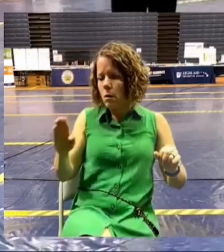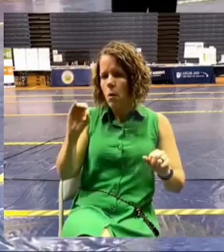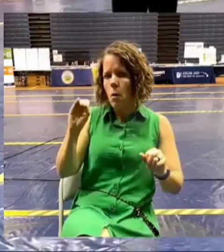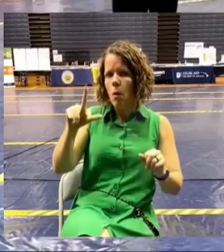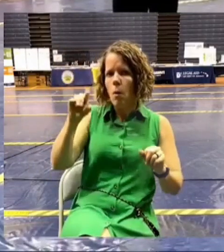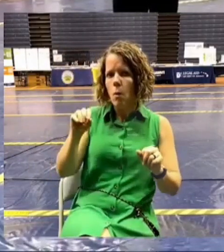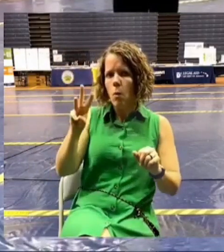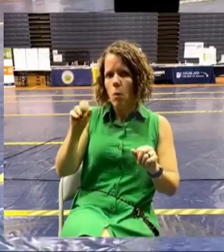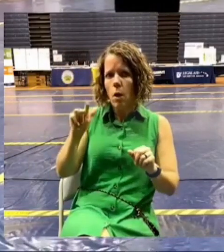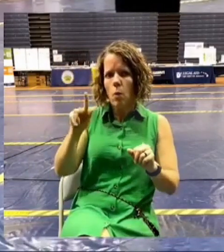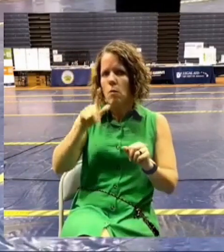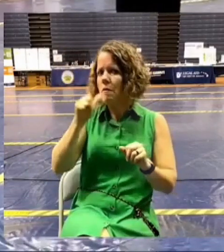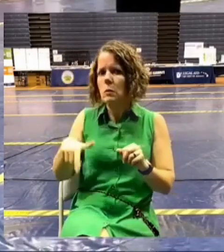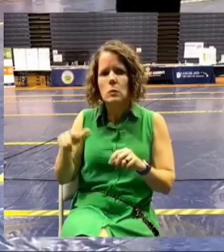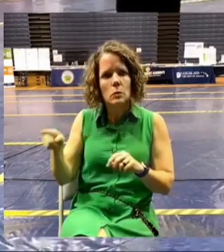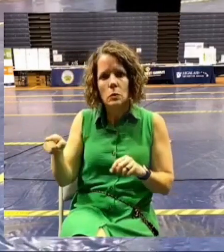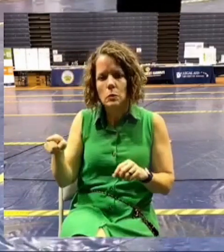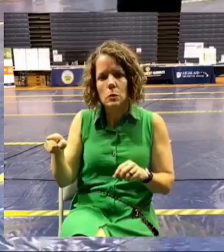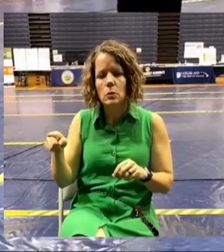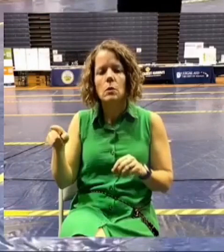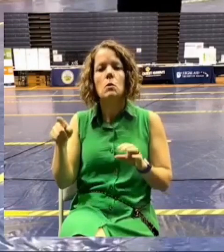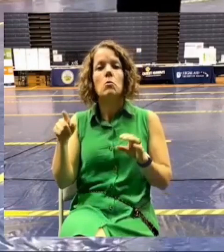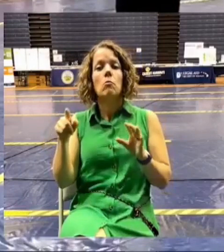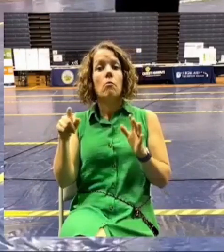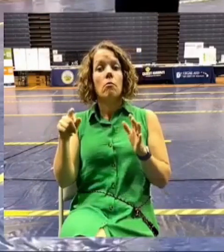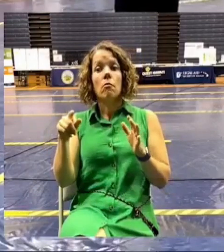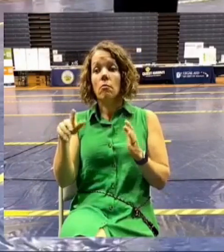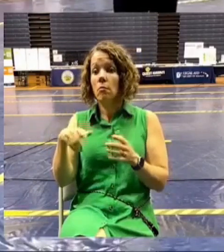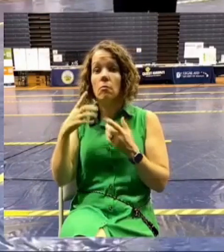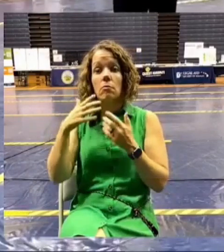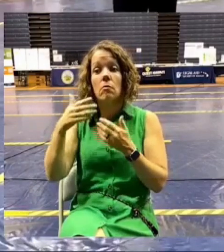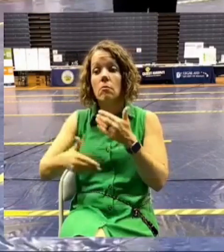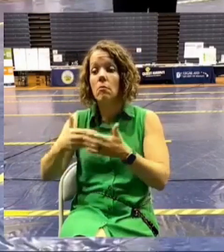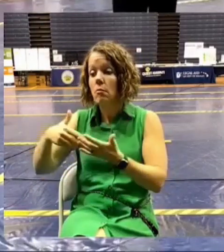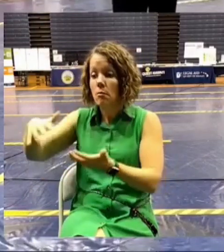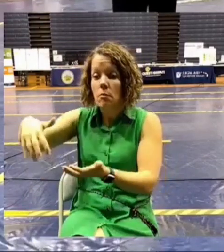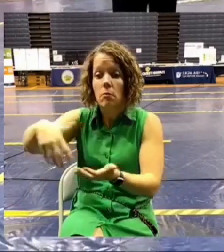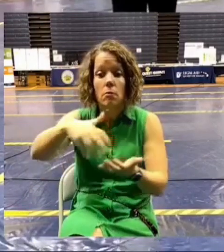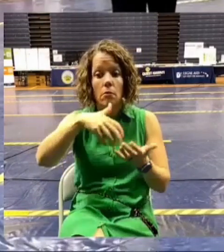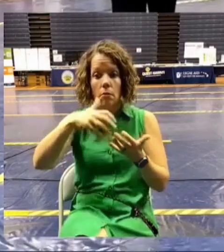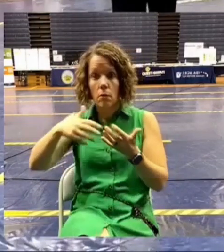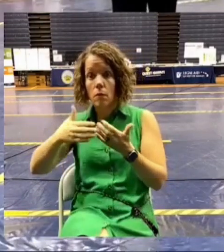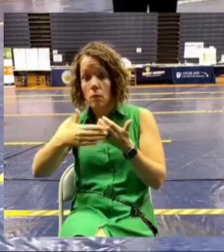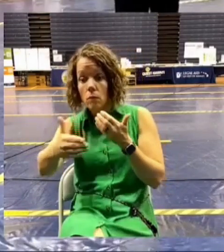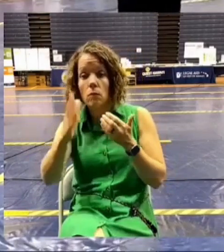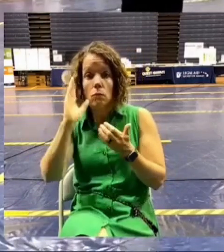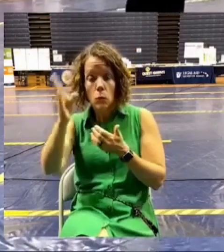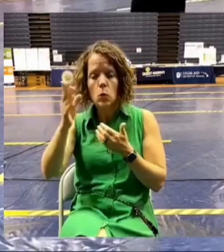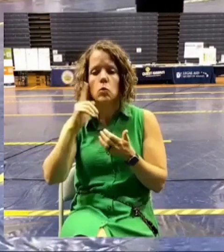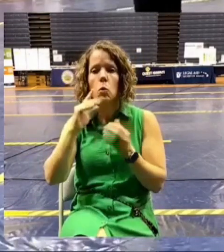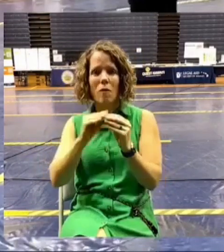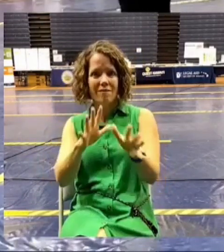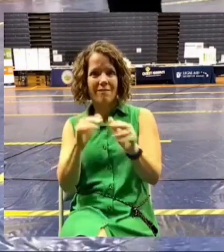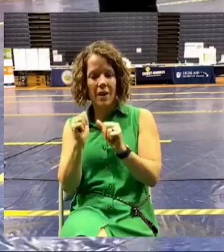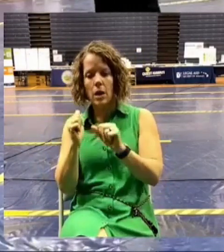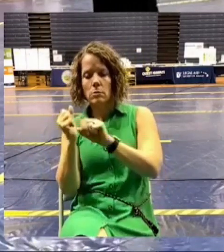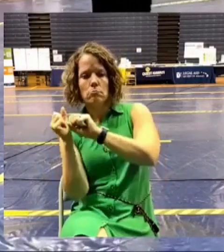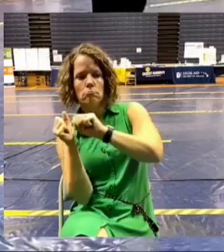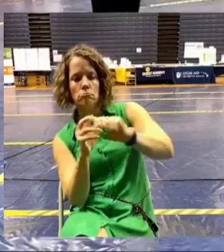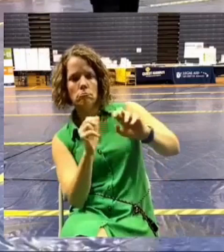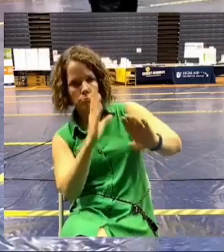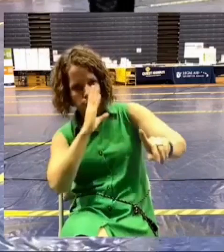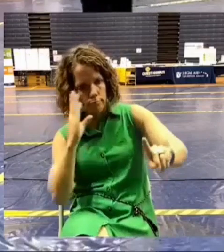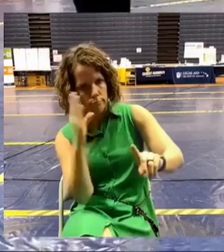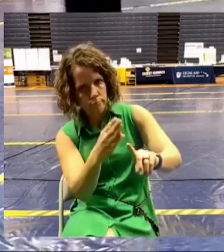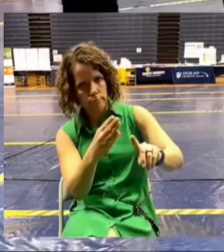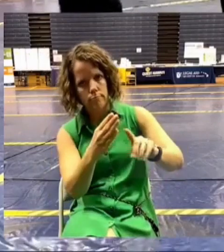can and get that place going, we can take the debris and truck it straight to that site. So that's another thing we're trying to do to help move it. But